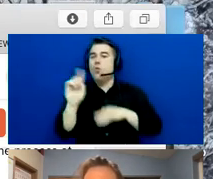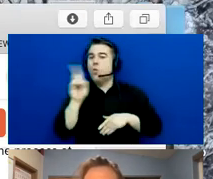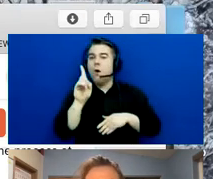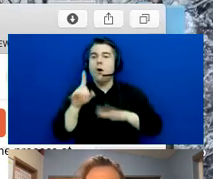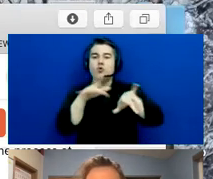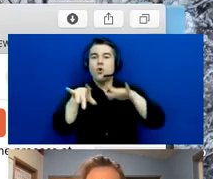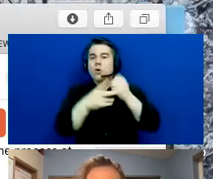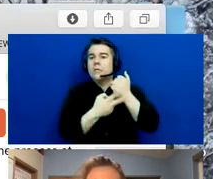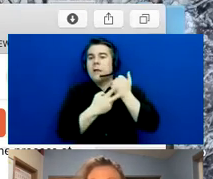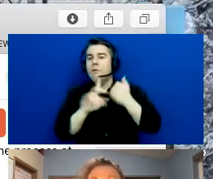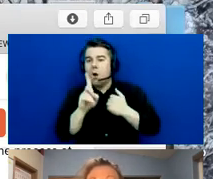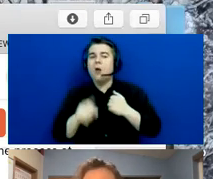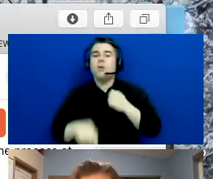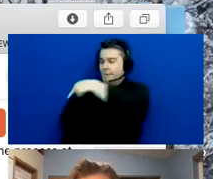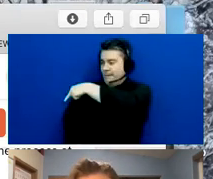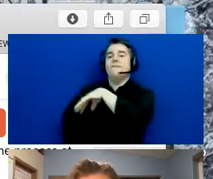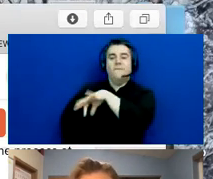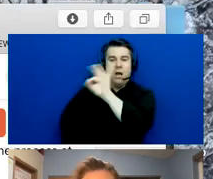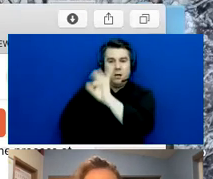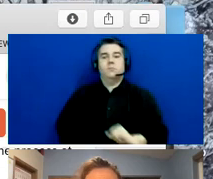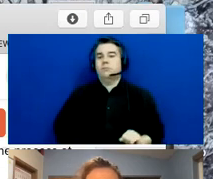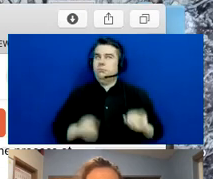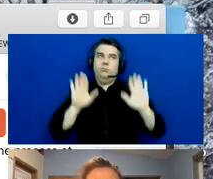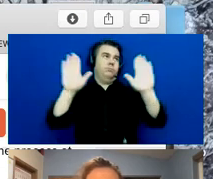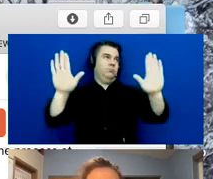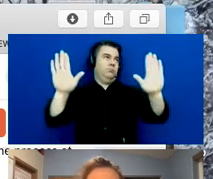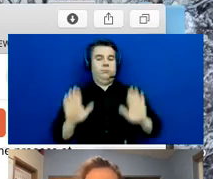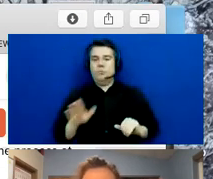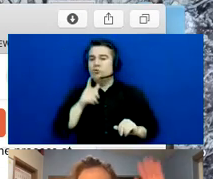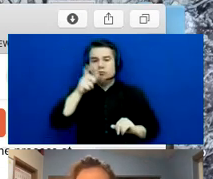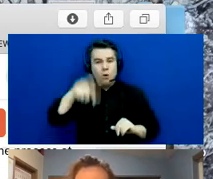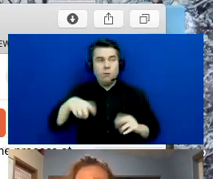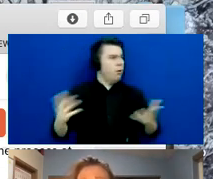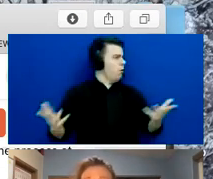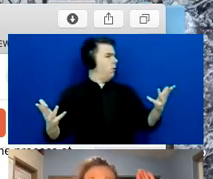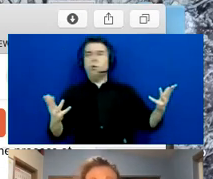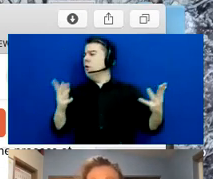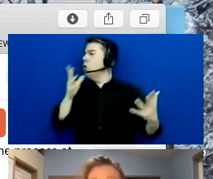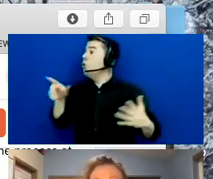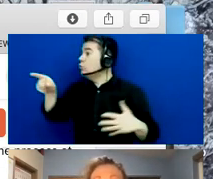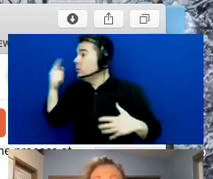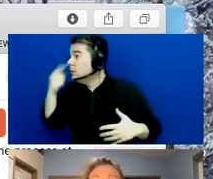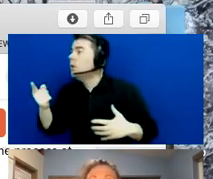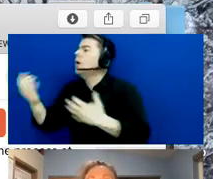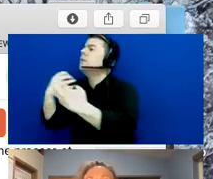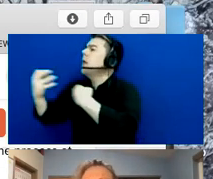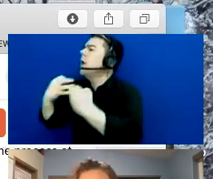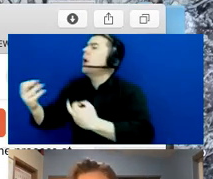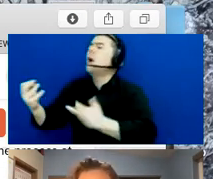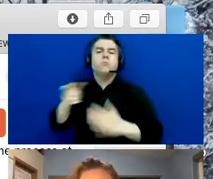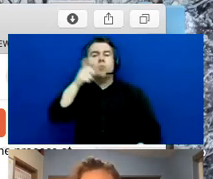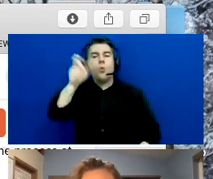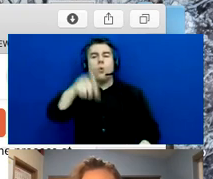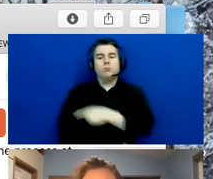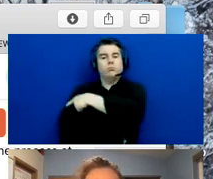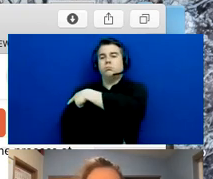recordings are. So they're right here. This is awesome. So you don't have to be like, hey, who caught that webinar? Who did this? Where is it? It's right